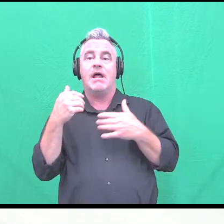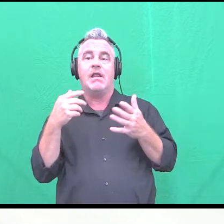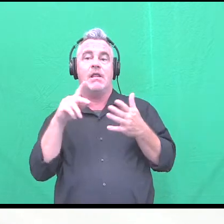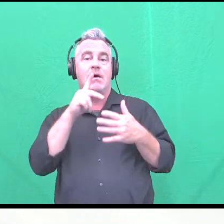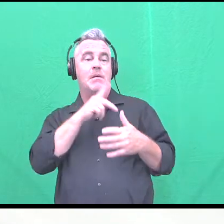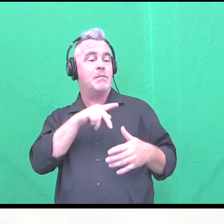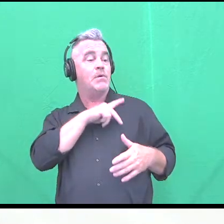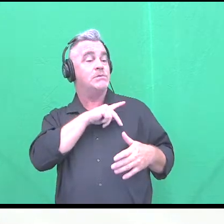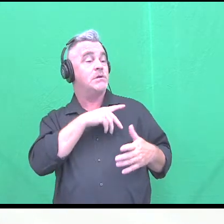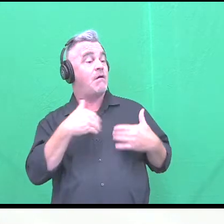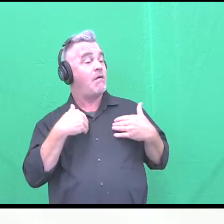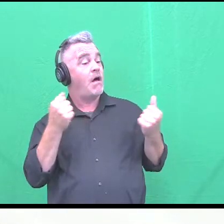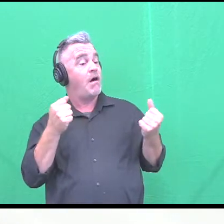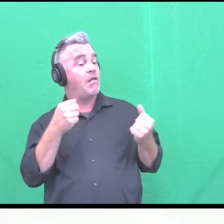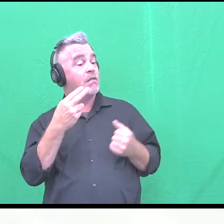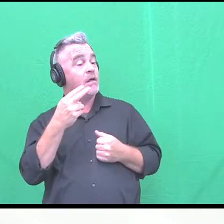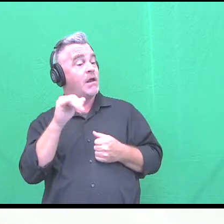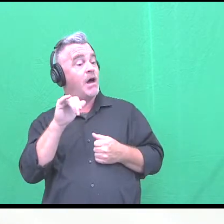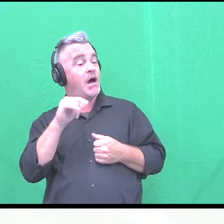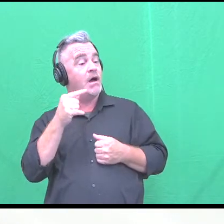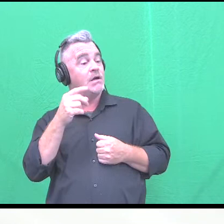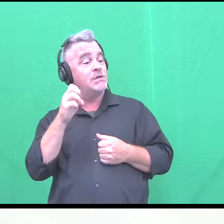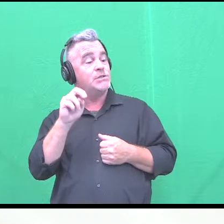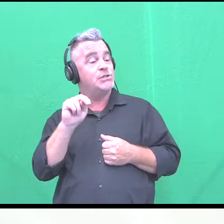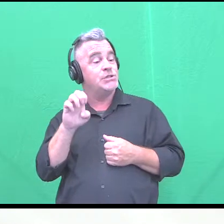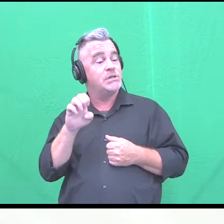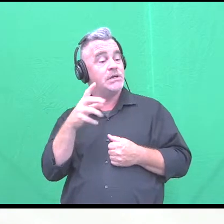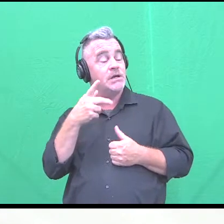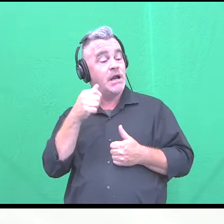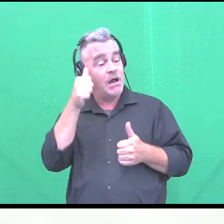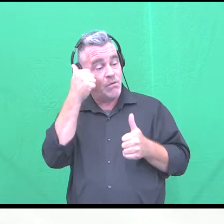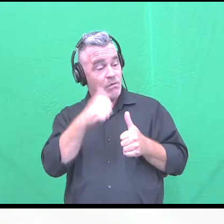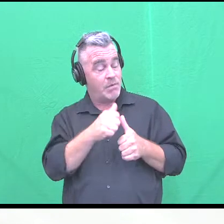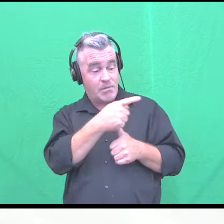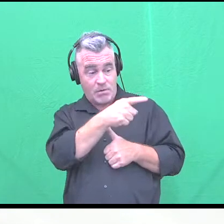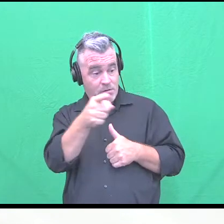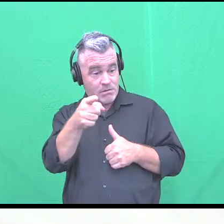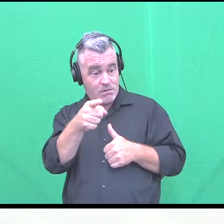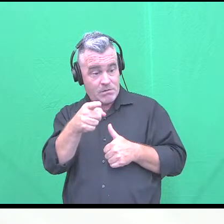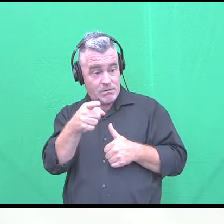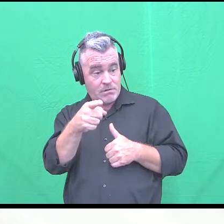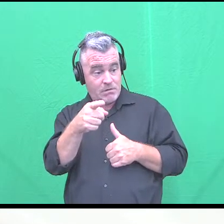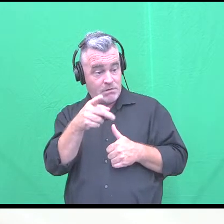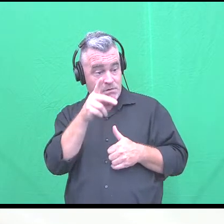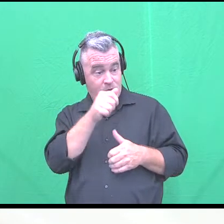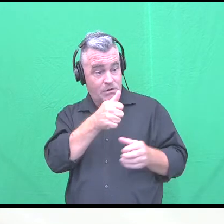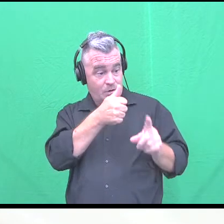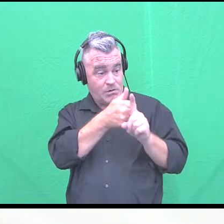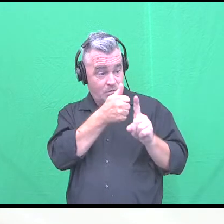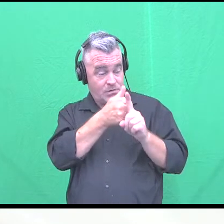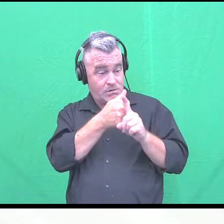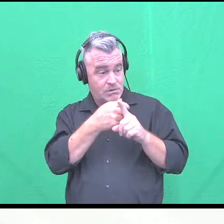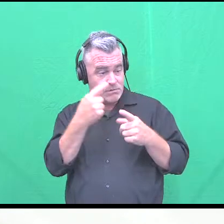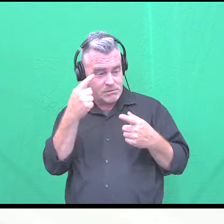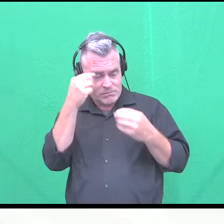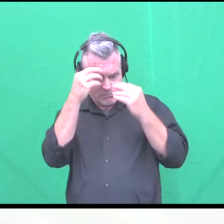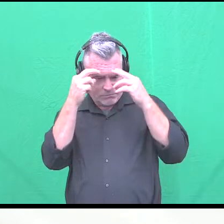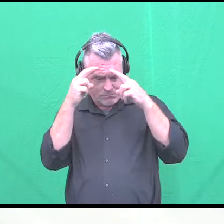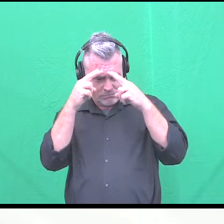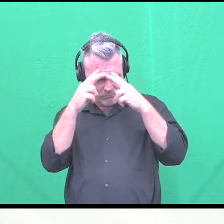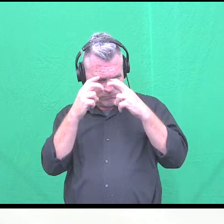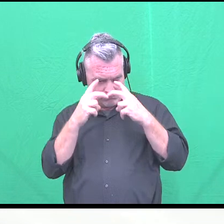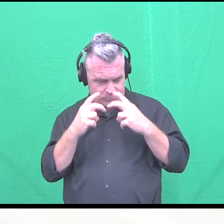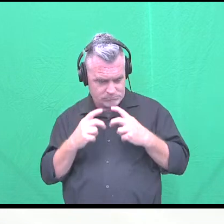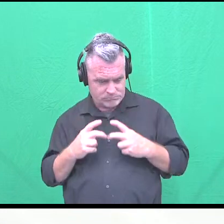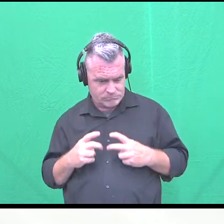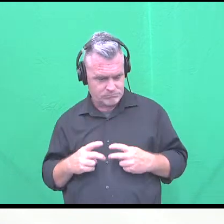well as reminding all students and staff to do a personal symptom health check screening every